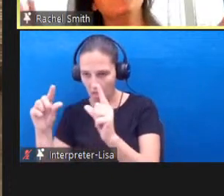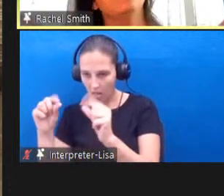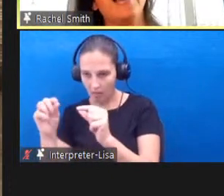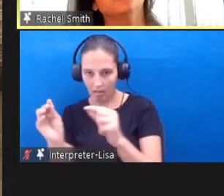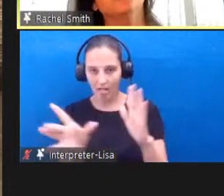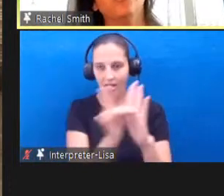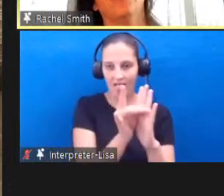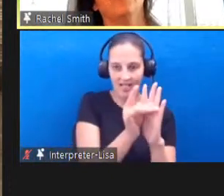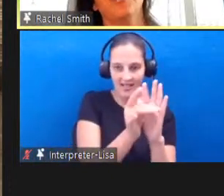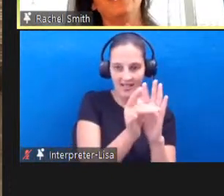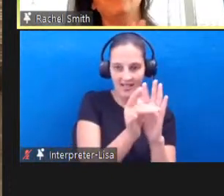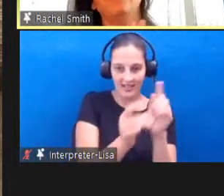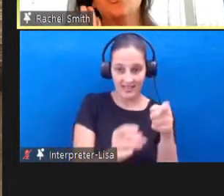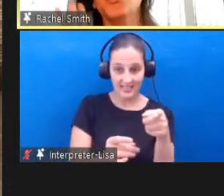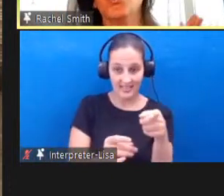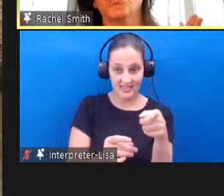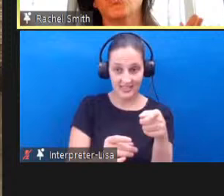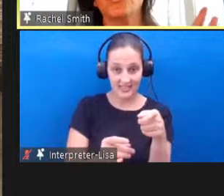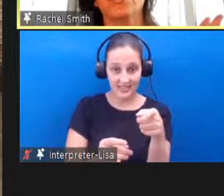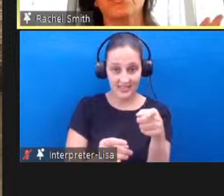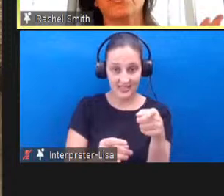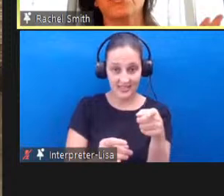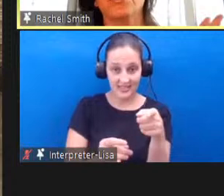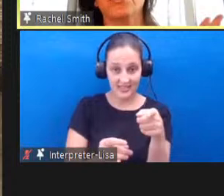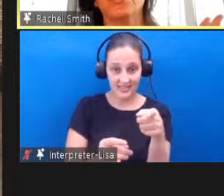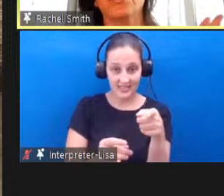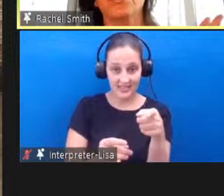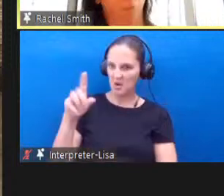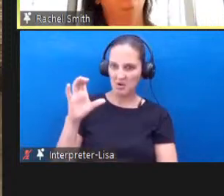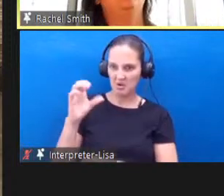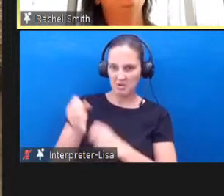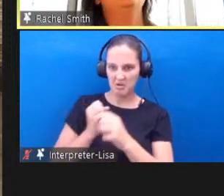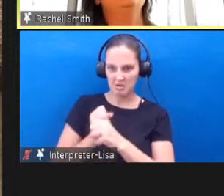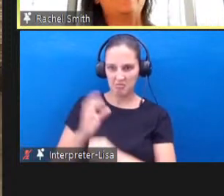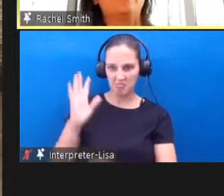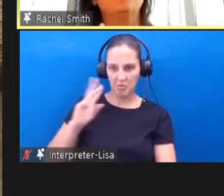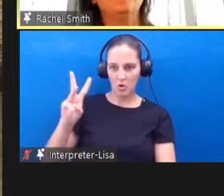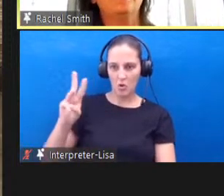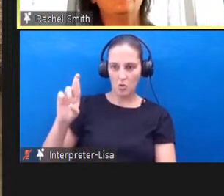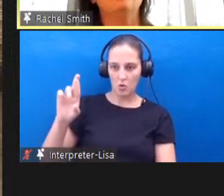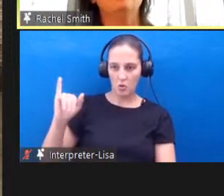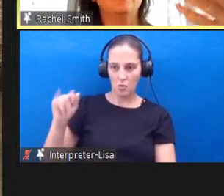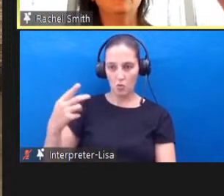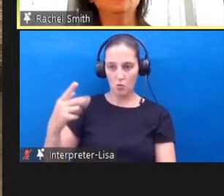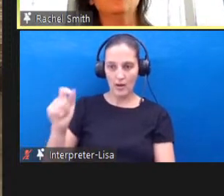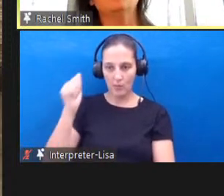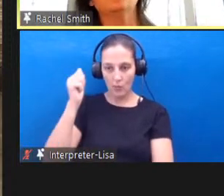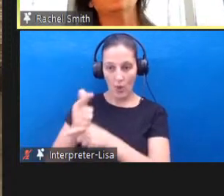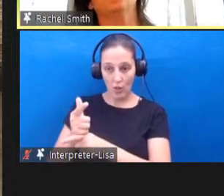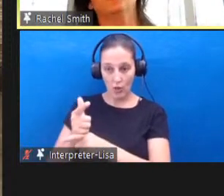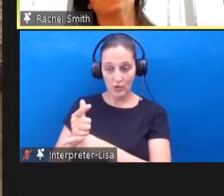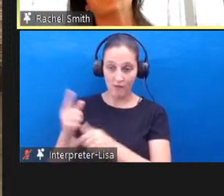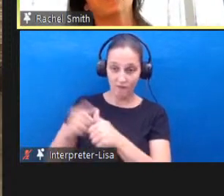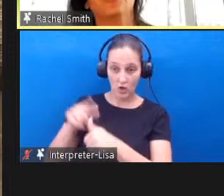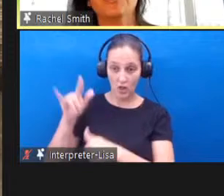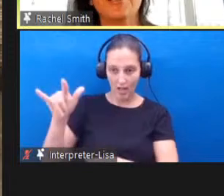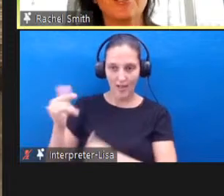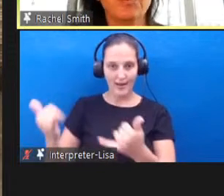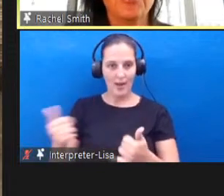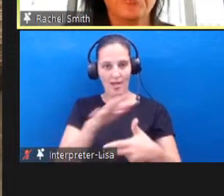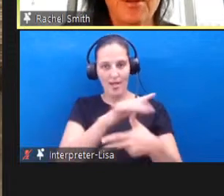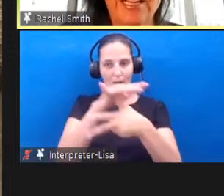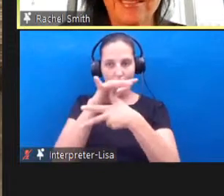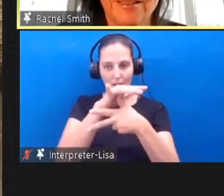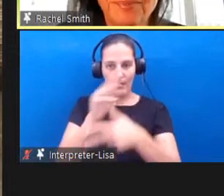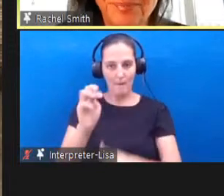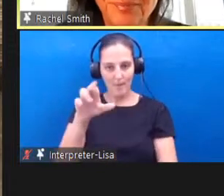Ingenuity, because it hasn't been that long, right? On order like a century since the Wright brothers. So now we have a helicopter flying on